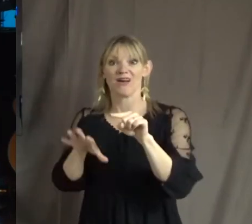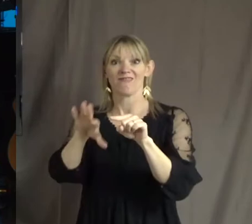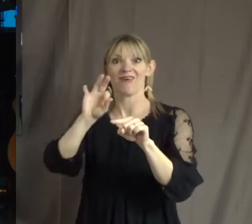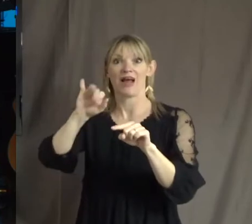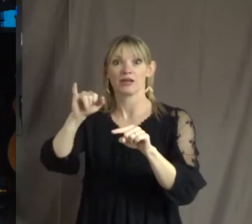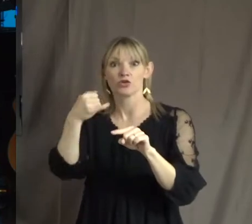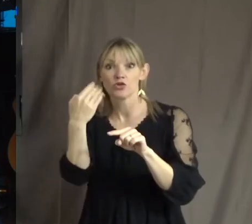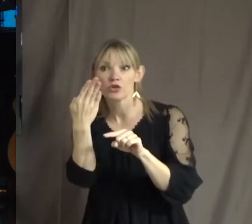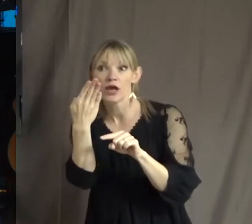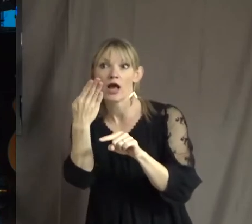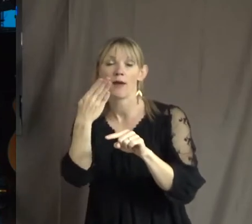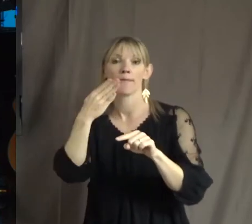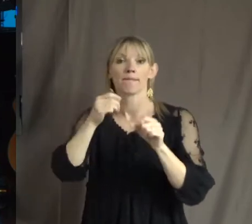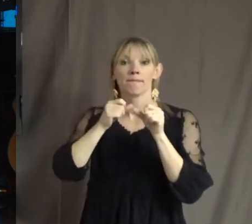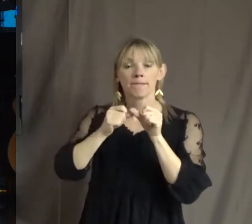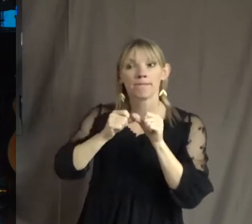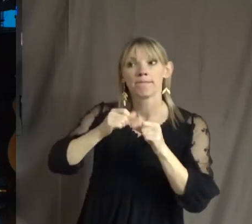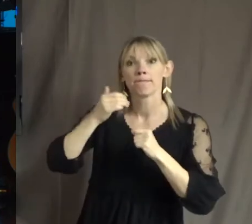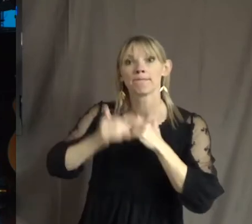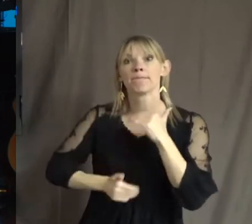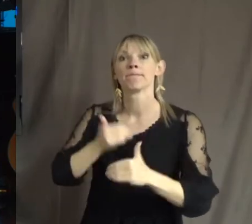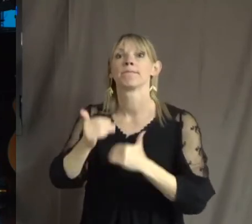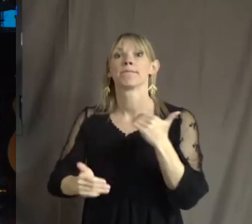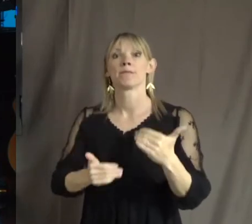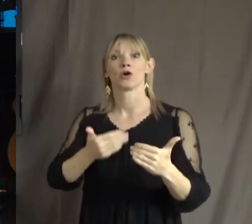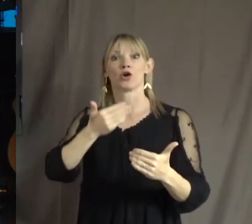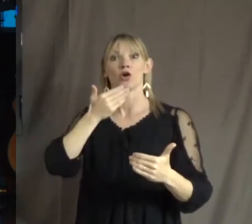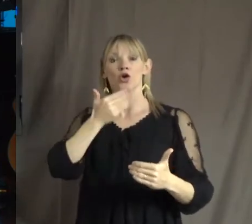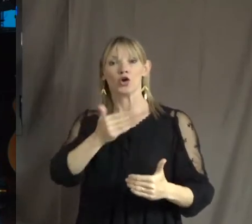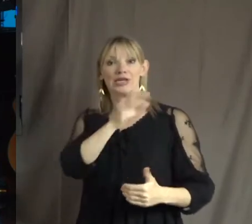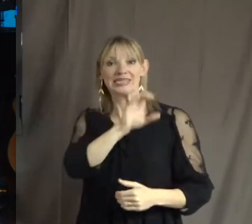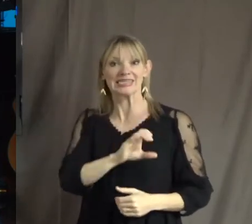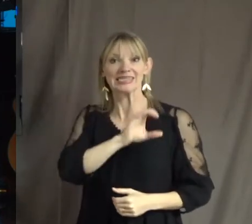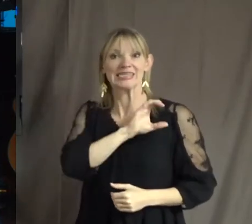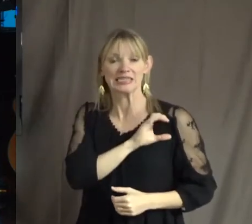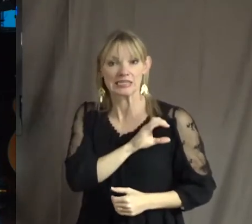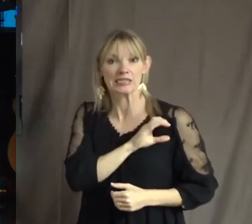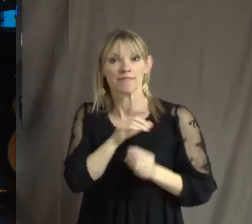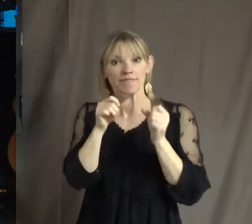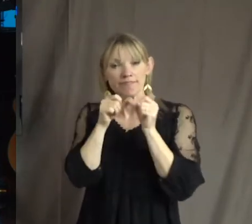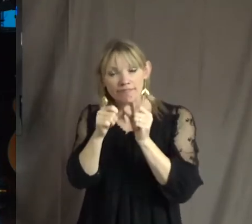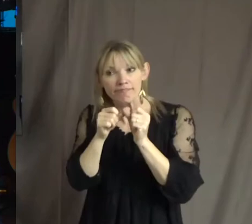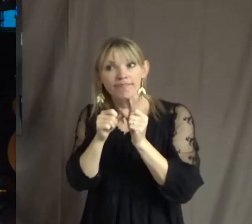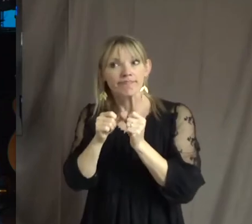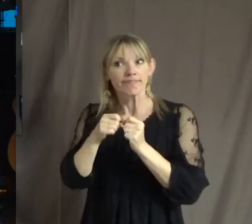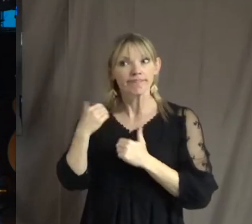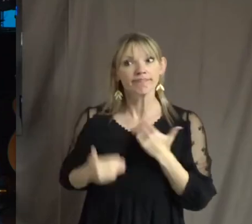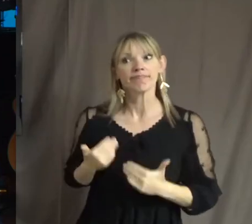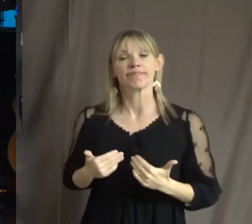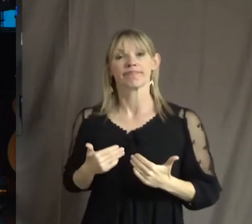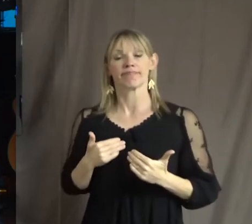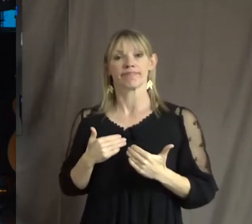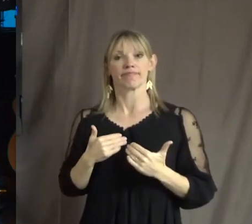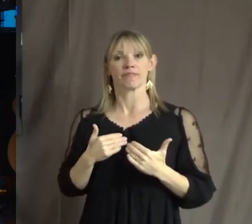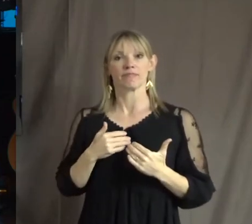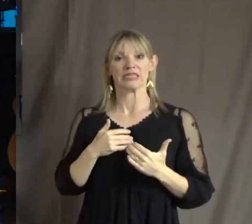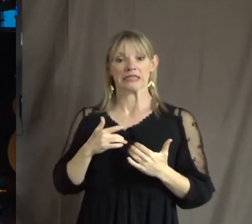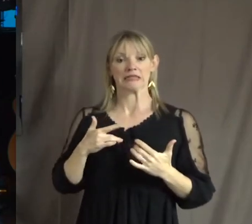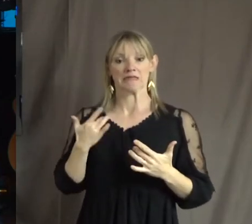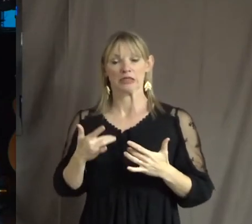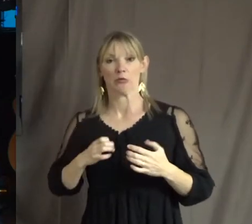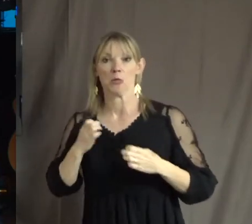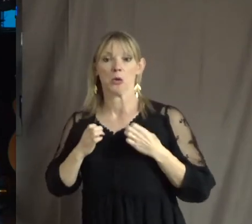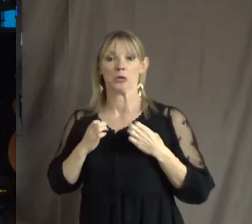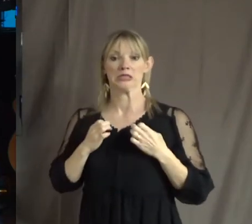move forward, be a good citizen, stay really bucked up with her feelings, and live